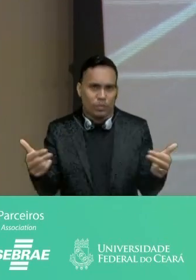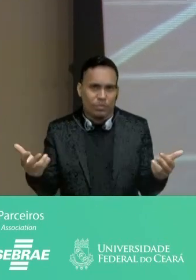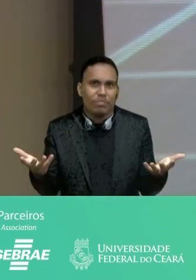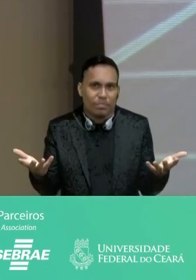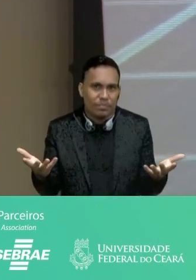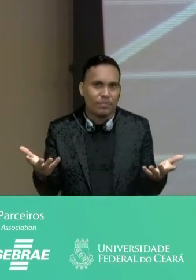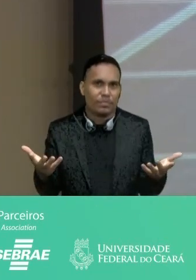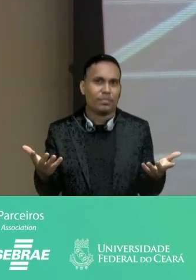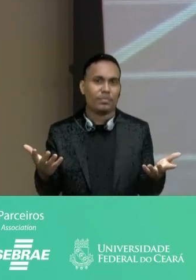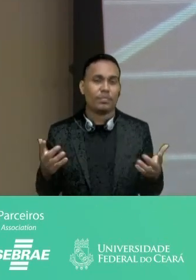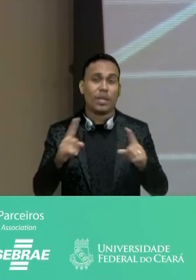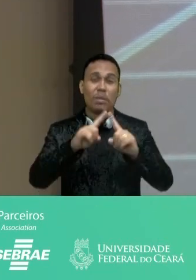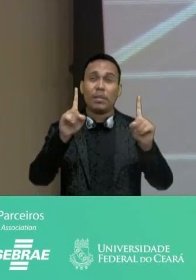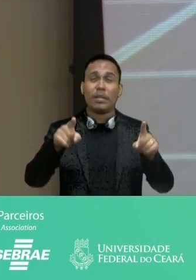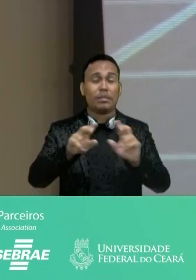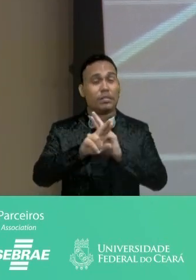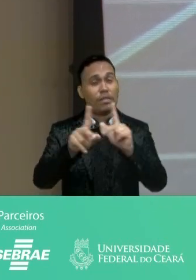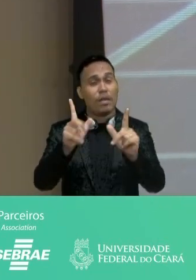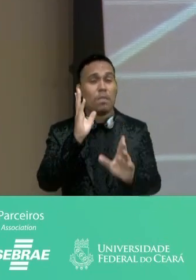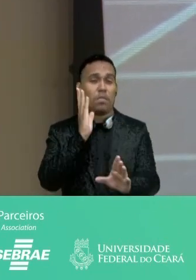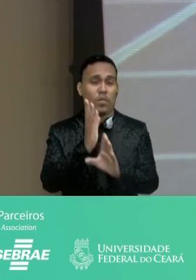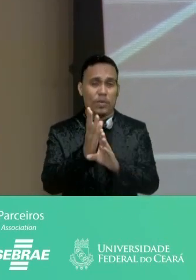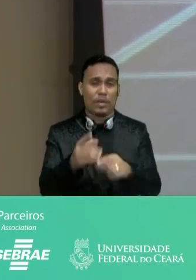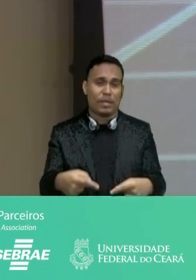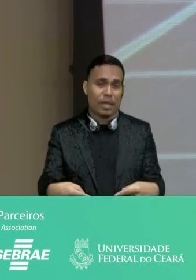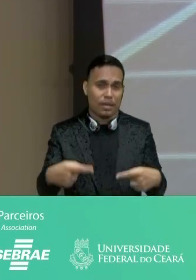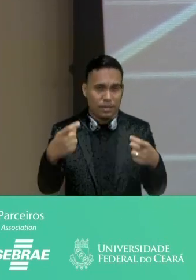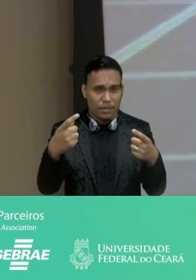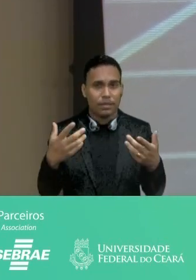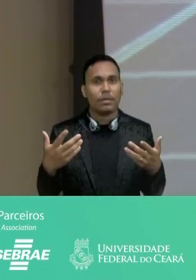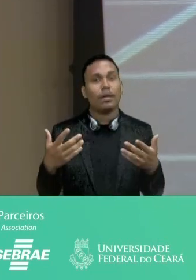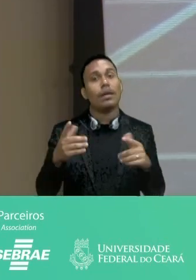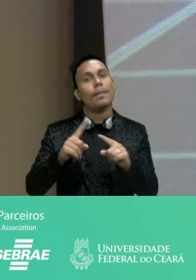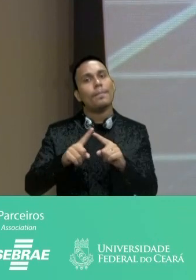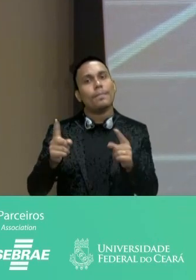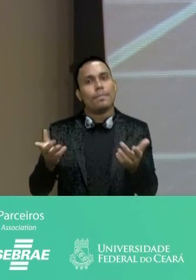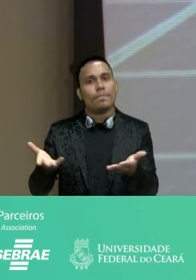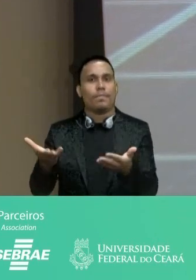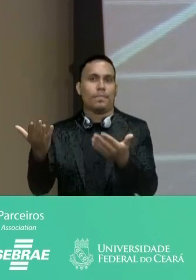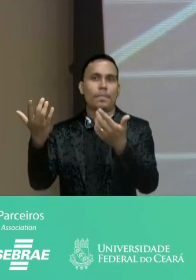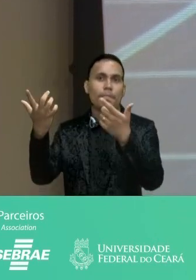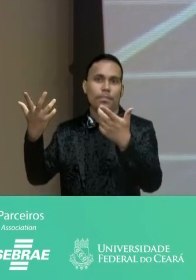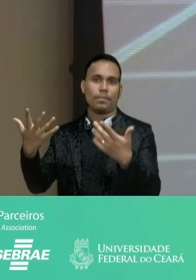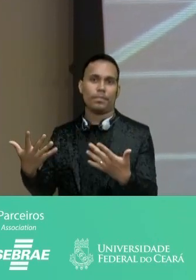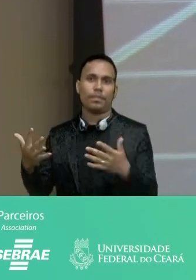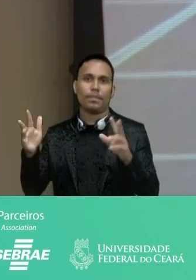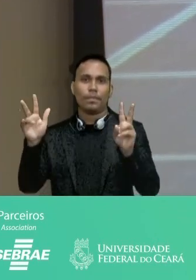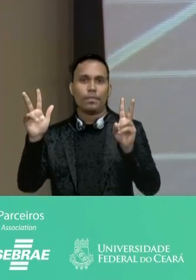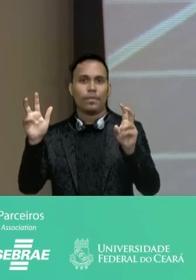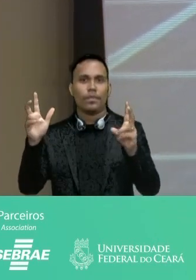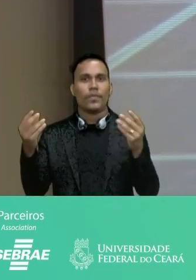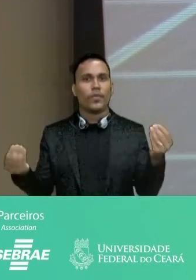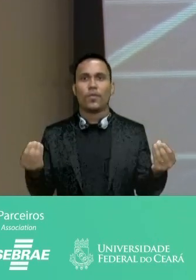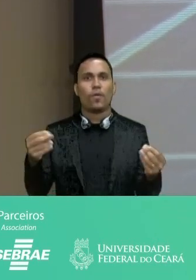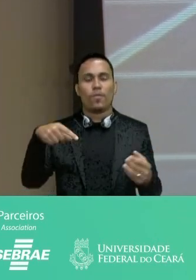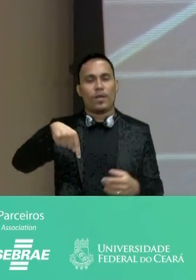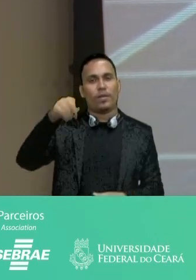have changed. Mas também falar sobre to talk a little bit about